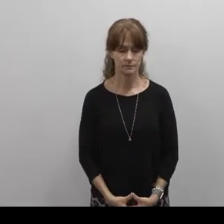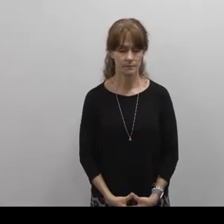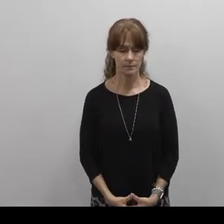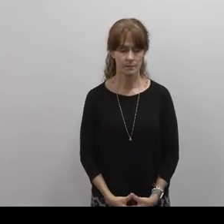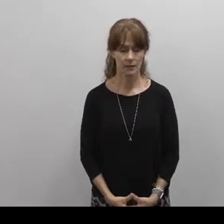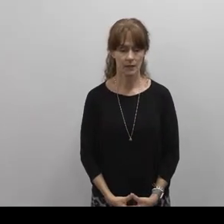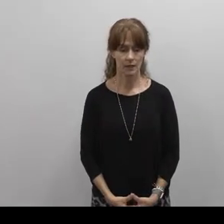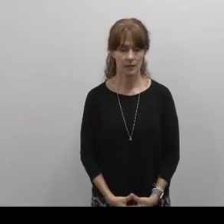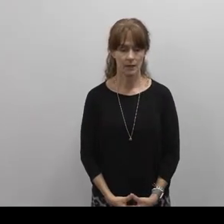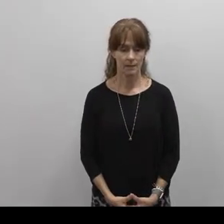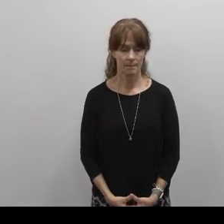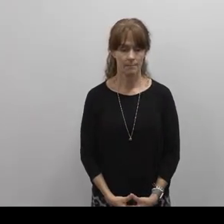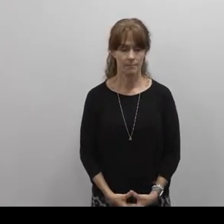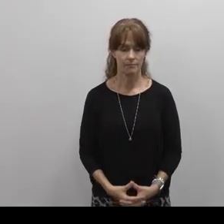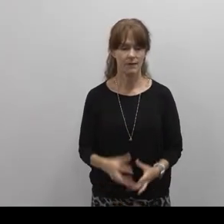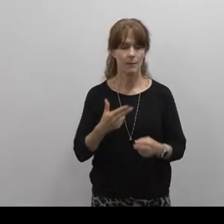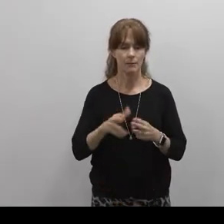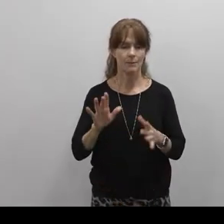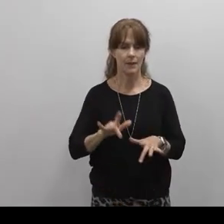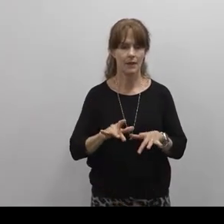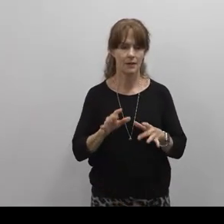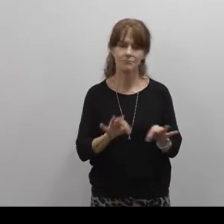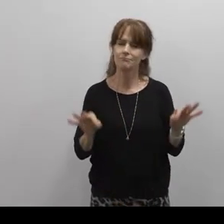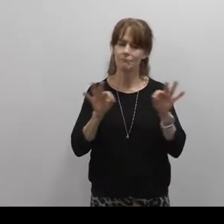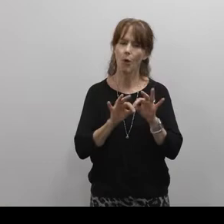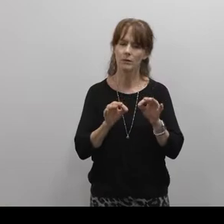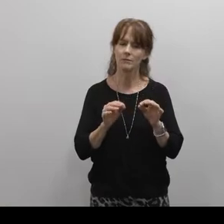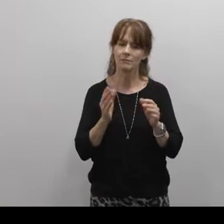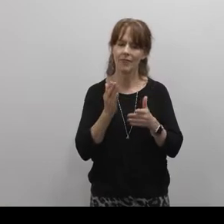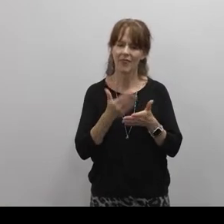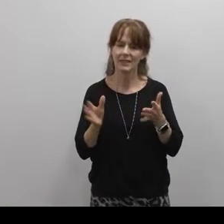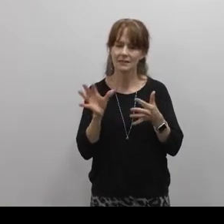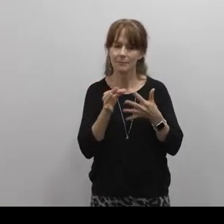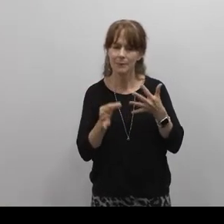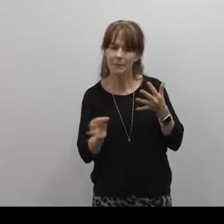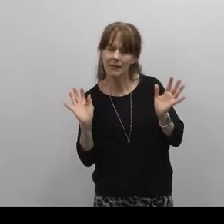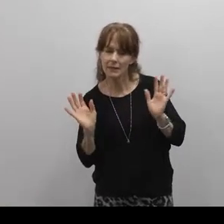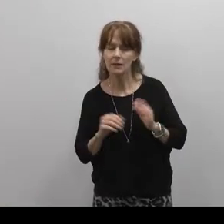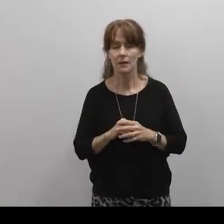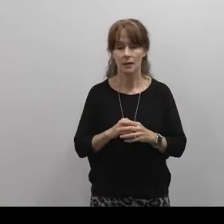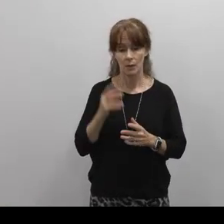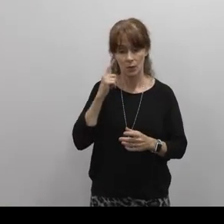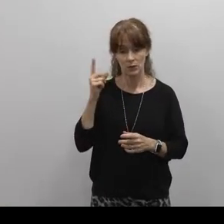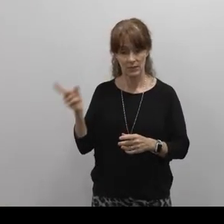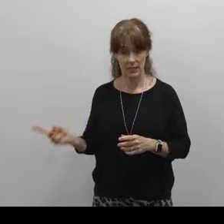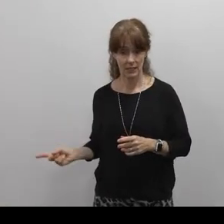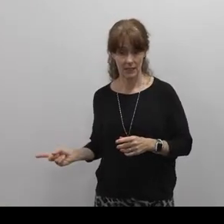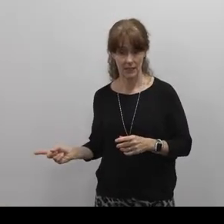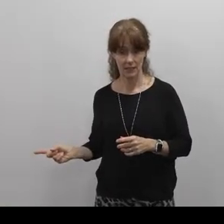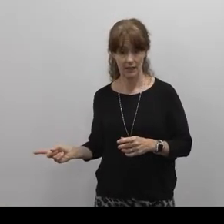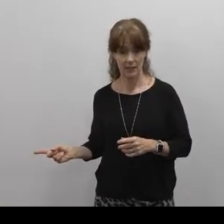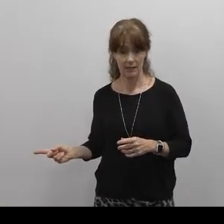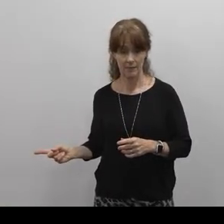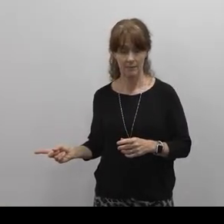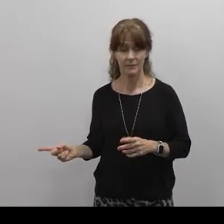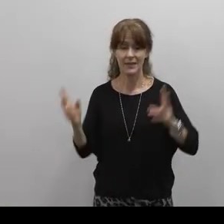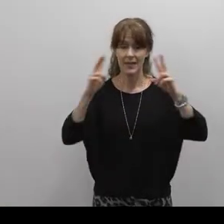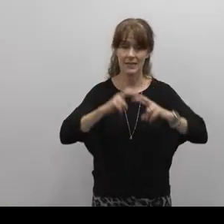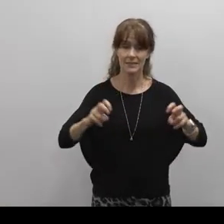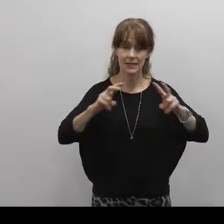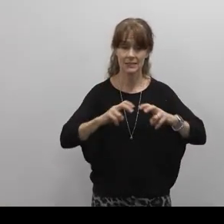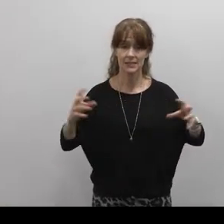So I'll be brief and just walk you through some of the highlights of each of those sections. But what you see in what we call the facility assessment